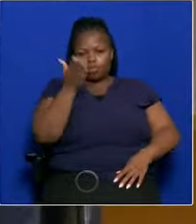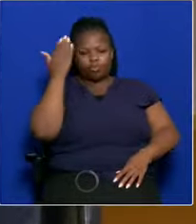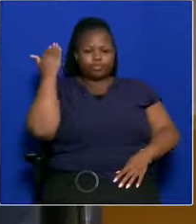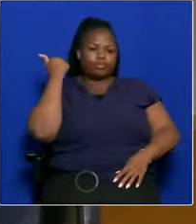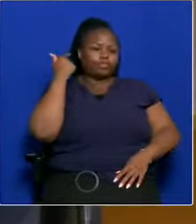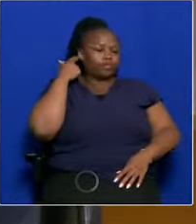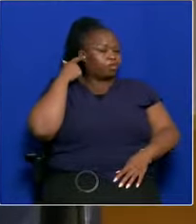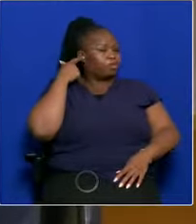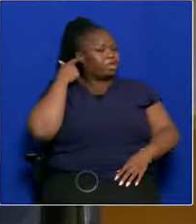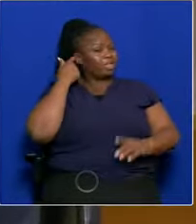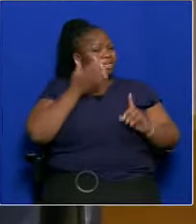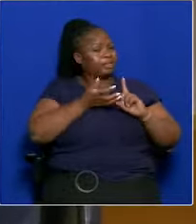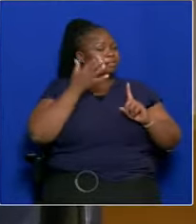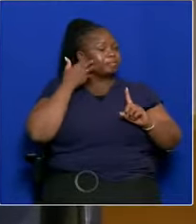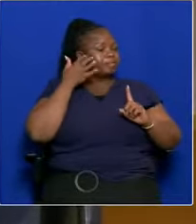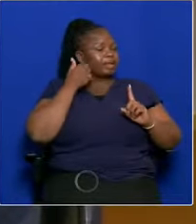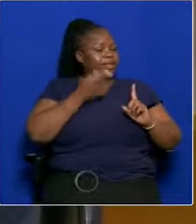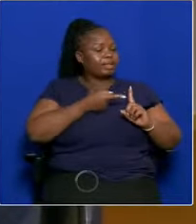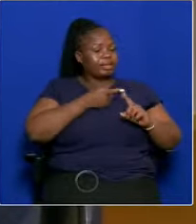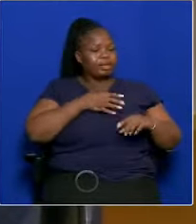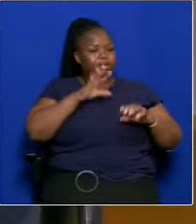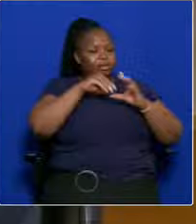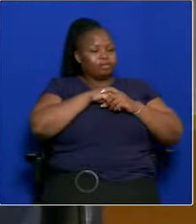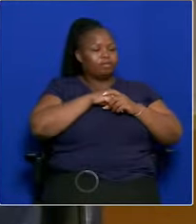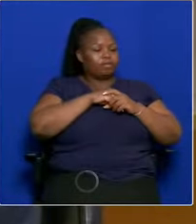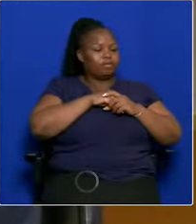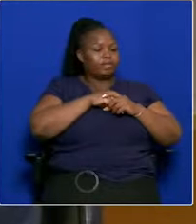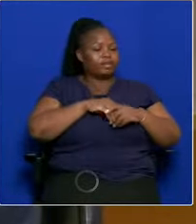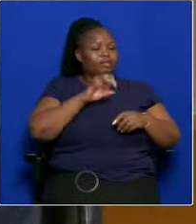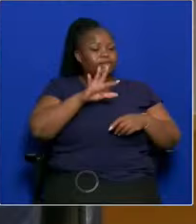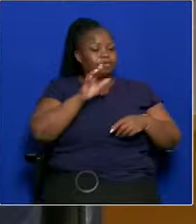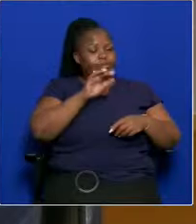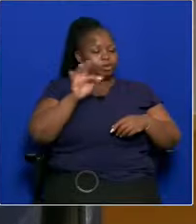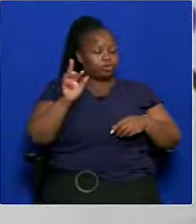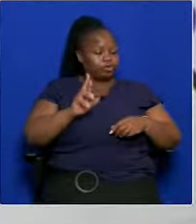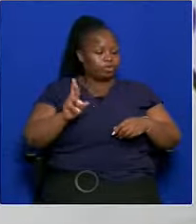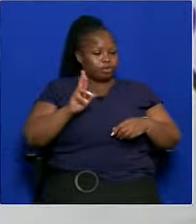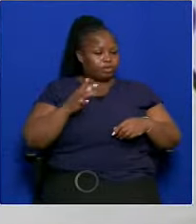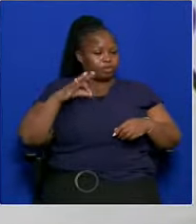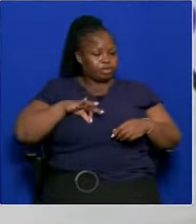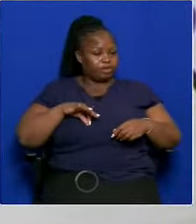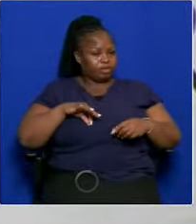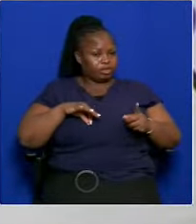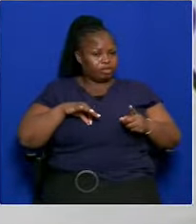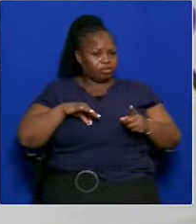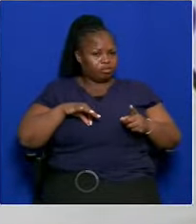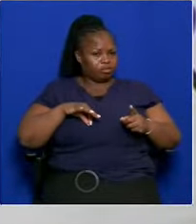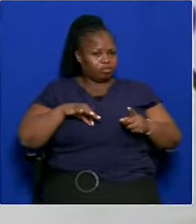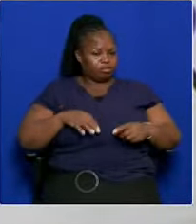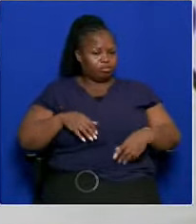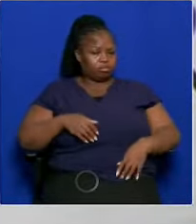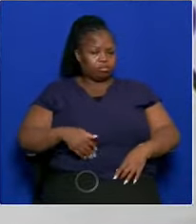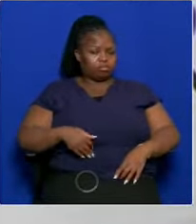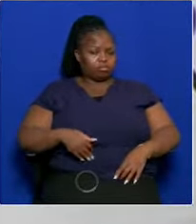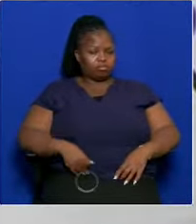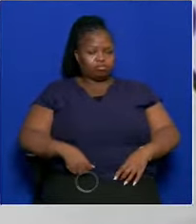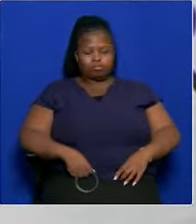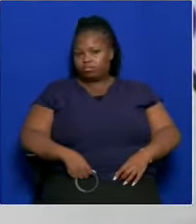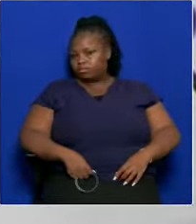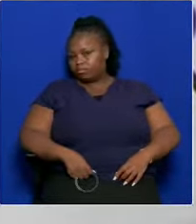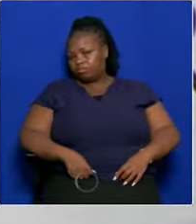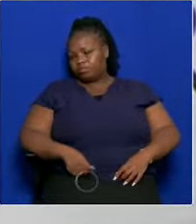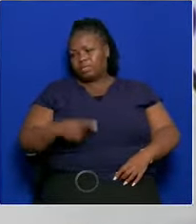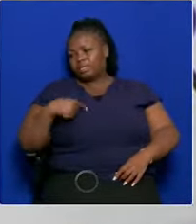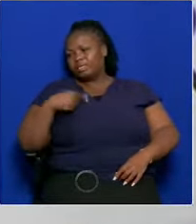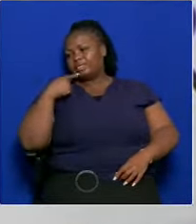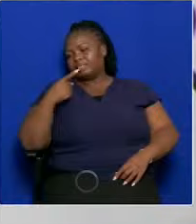Matlala's involvement and the 5 million rand benefit, were you not? No, I indicated I was aware of